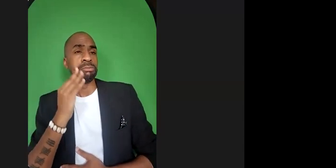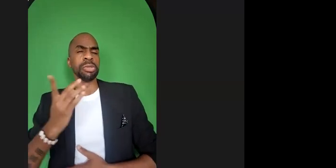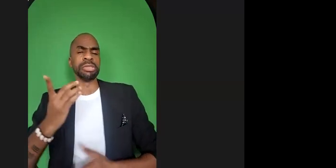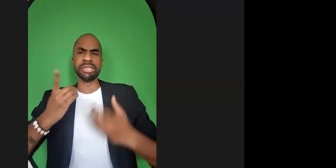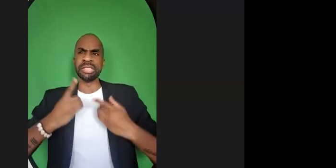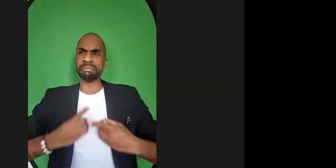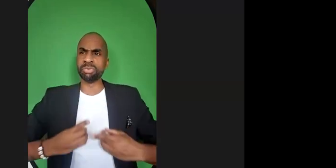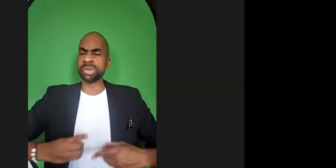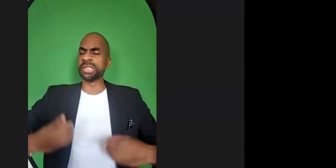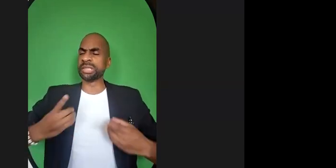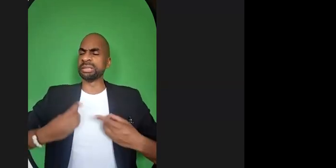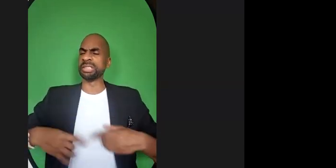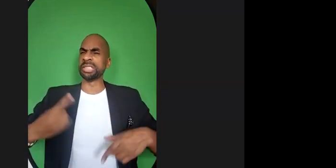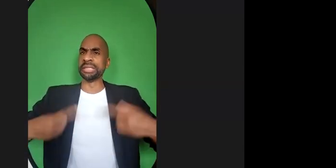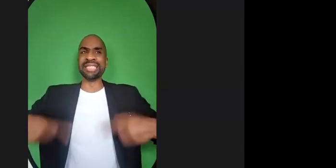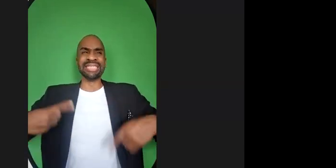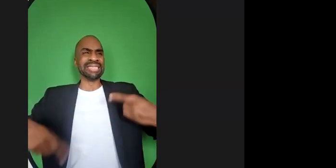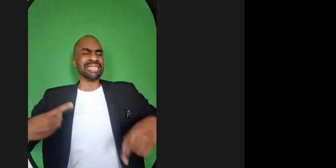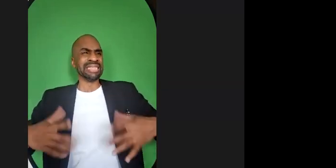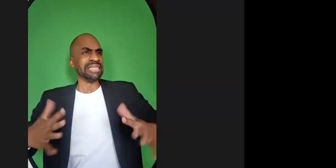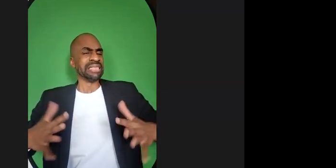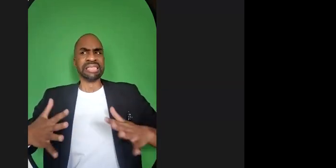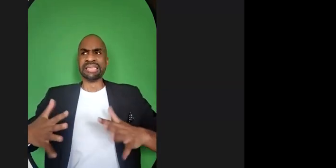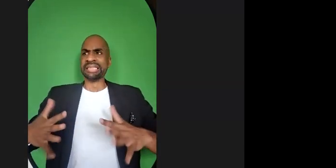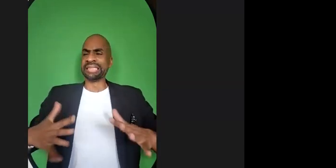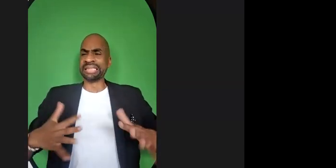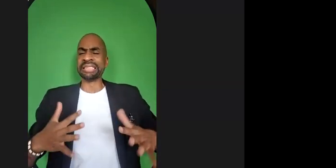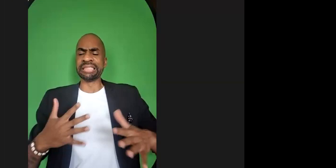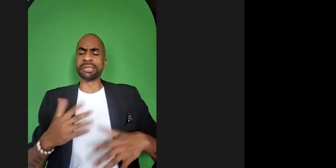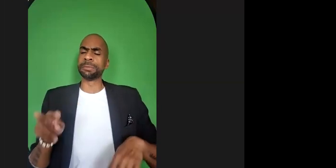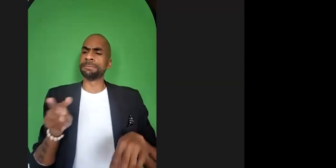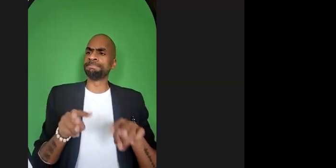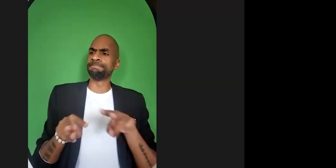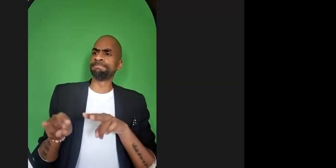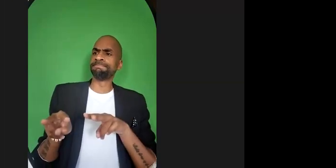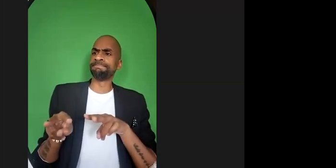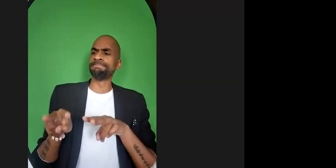anxious mood at times. So we look for those issues and we treat them in both pharmacologic and